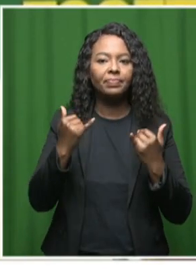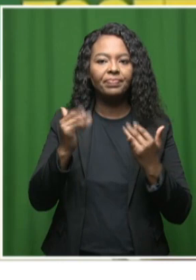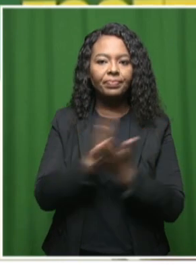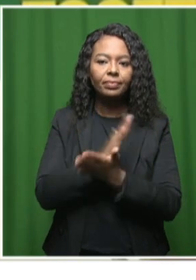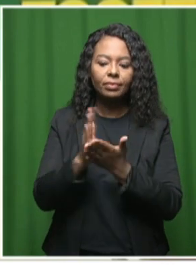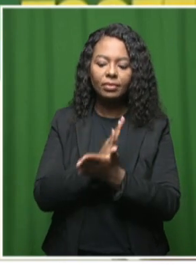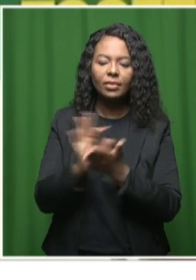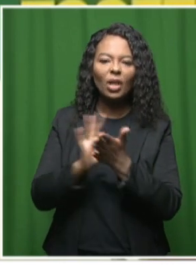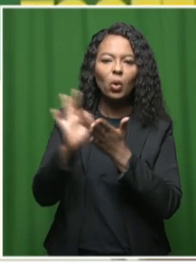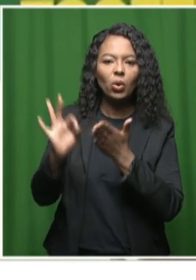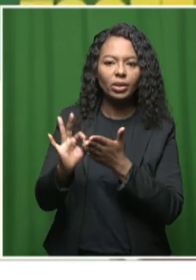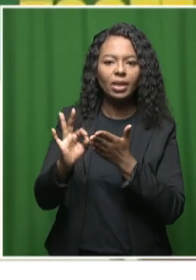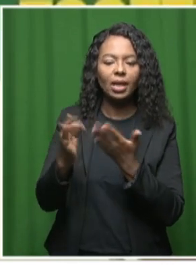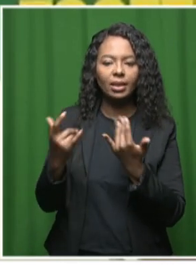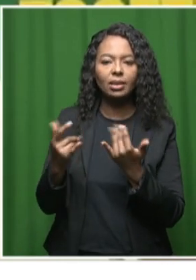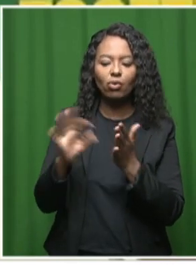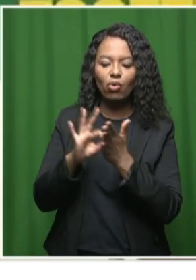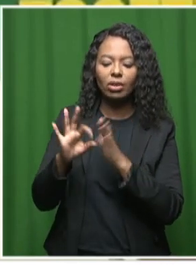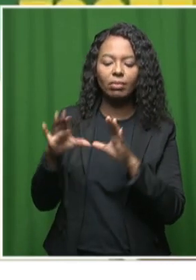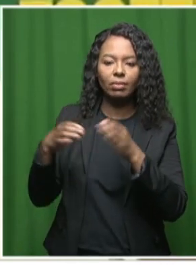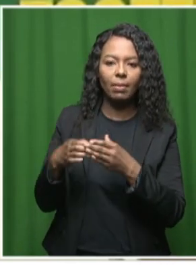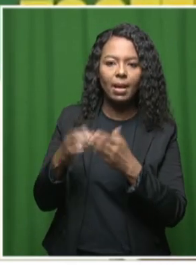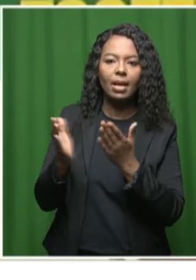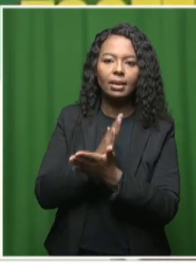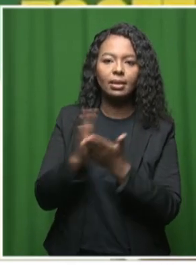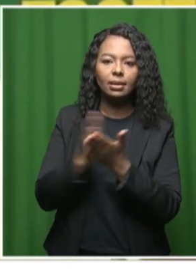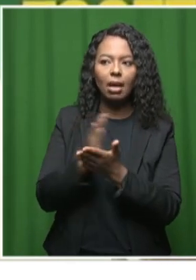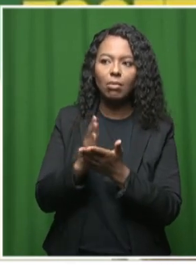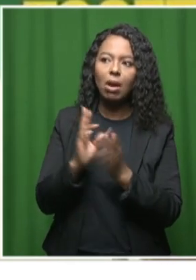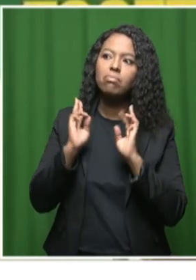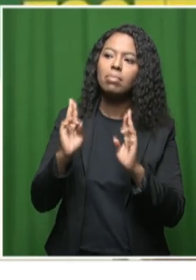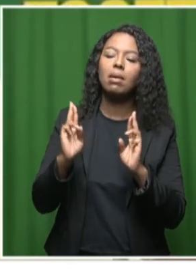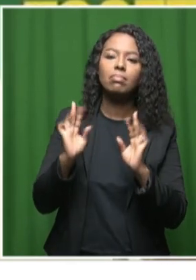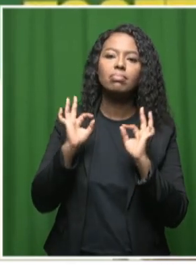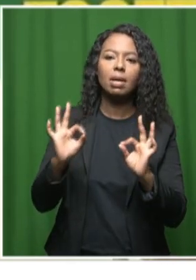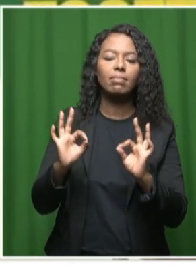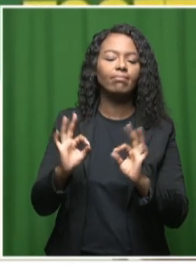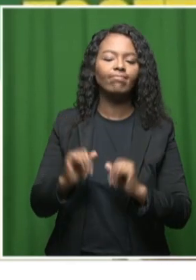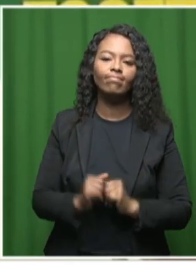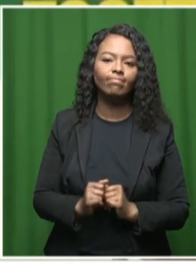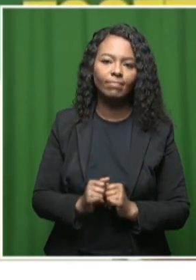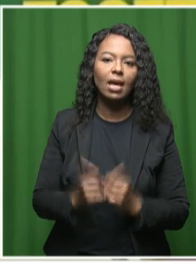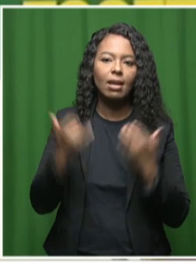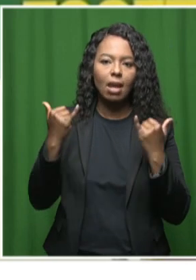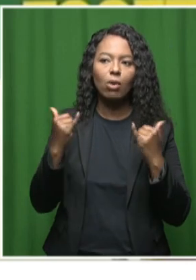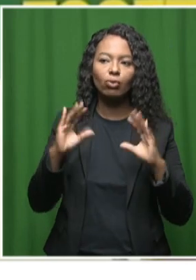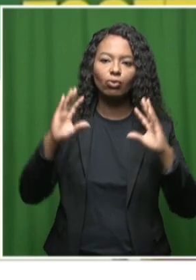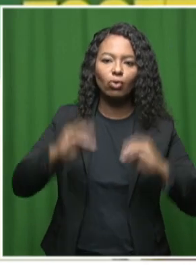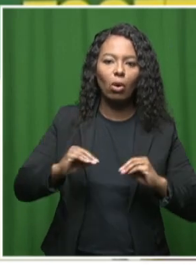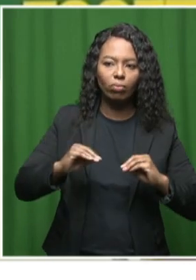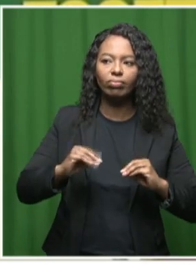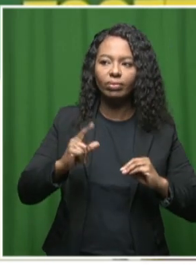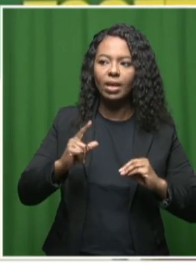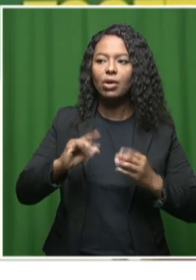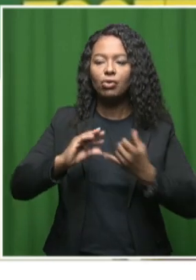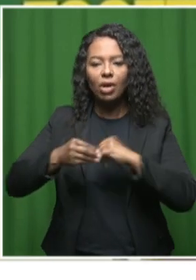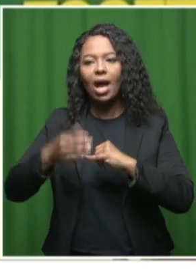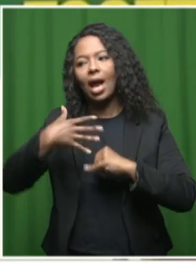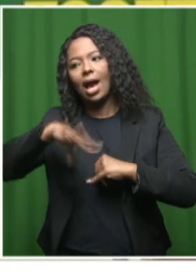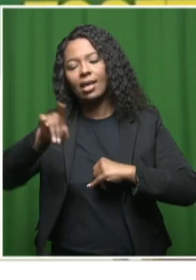contractors that were not up to standard, and you've got to stop and go and